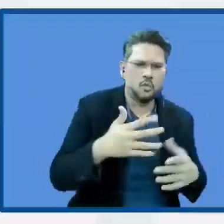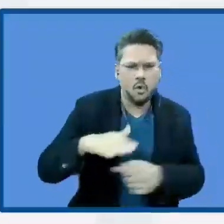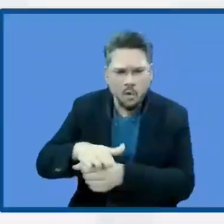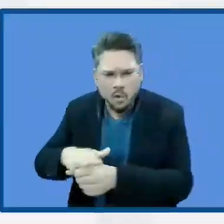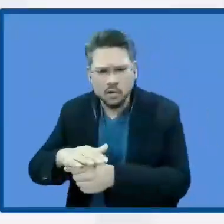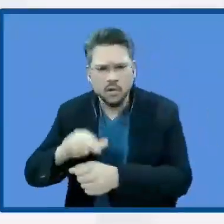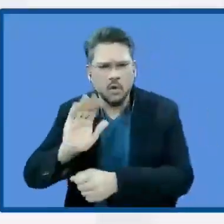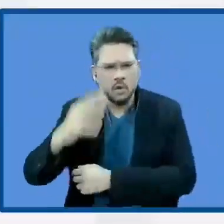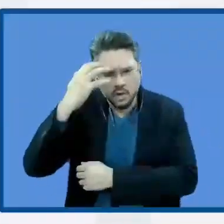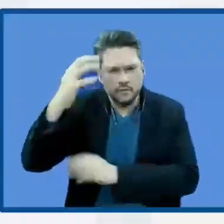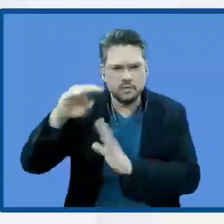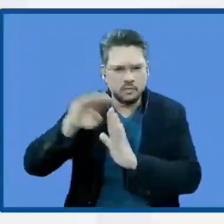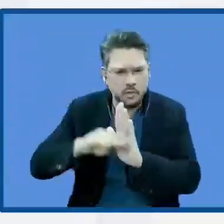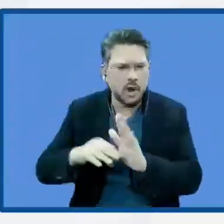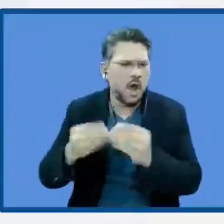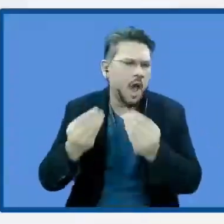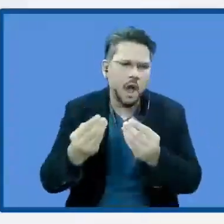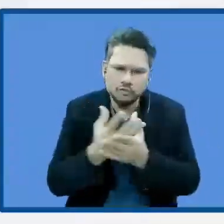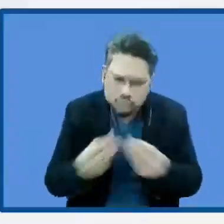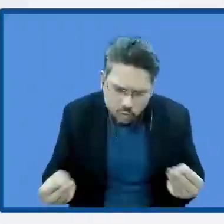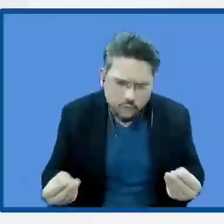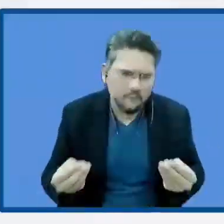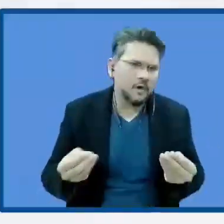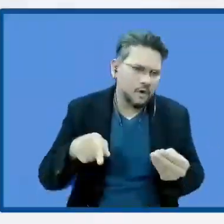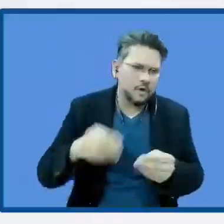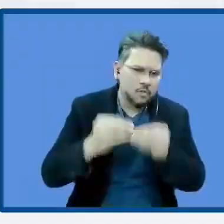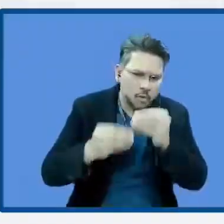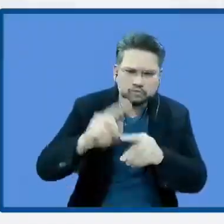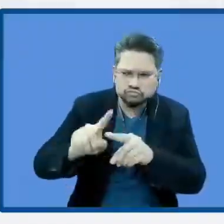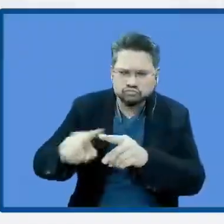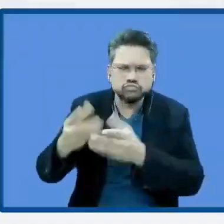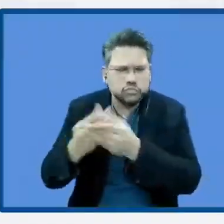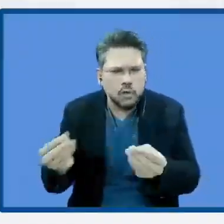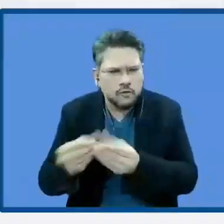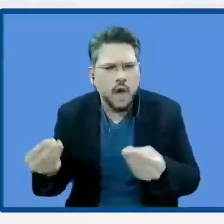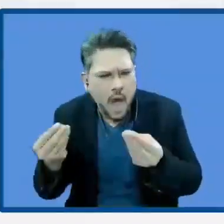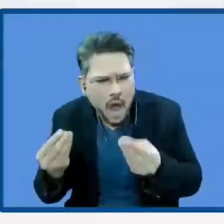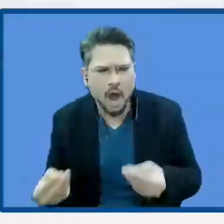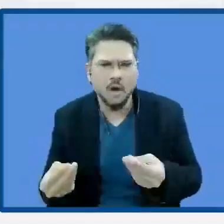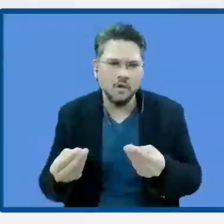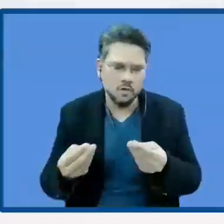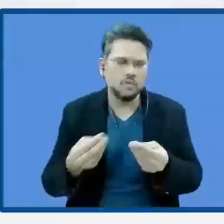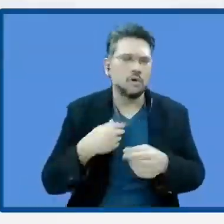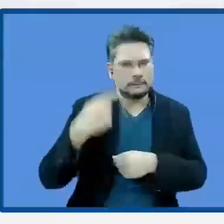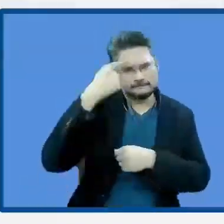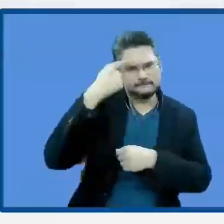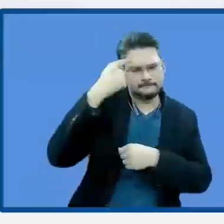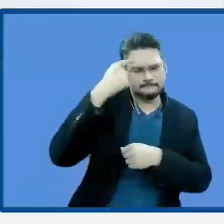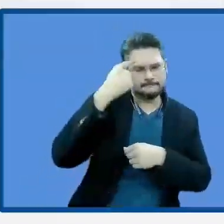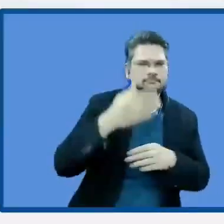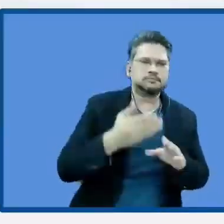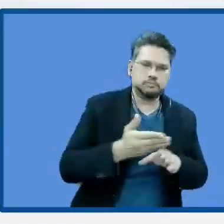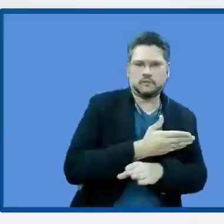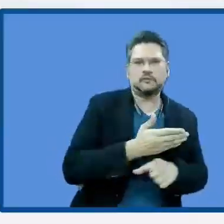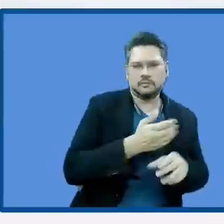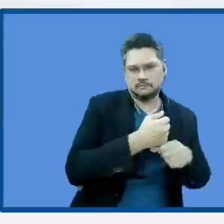going to solve these problems the community faces? And if this is a program that